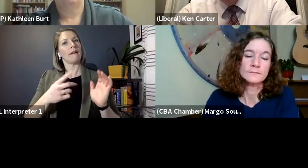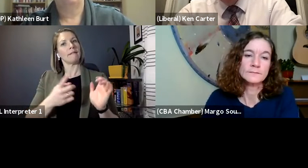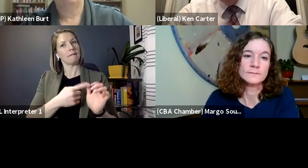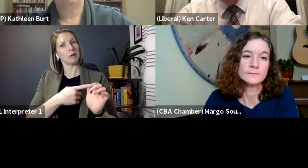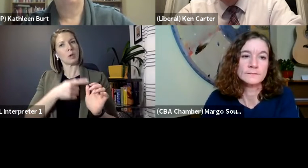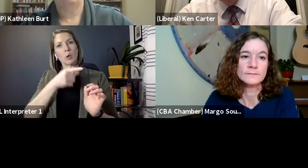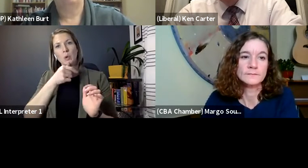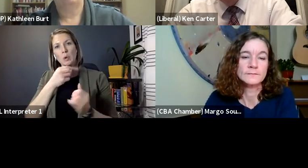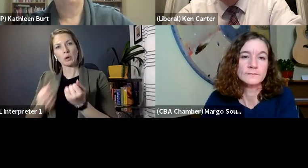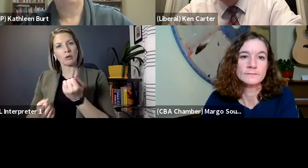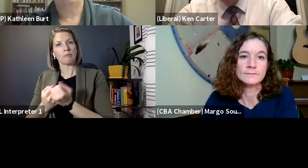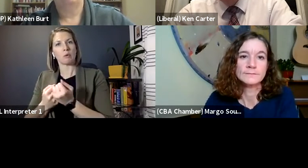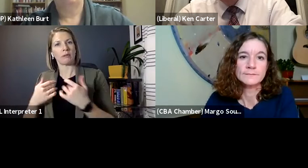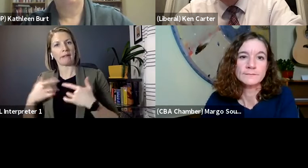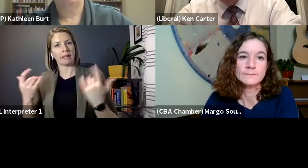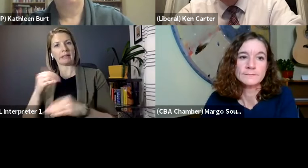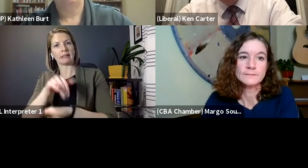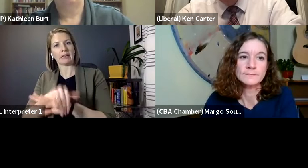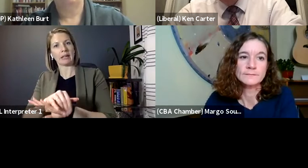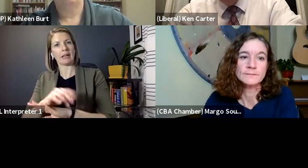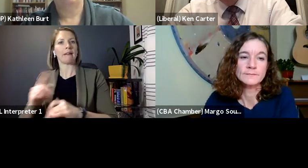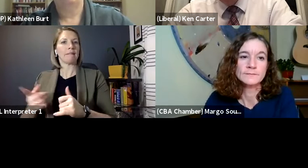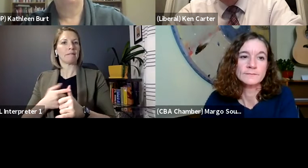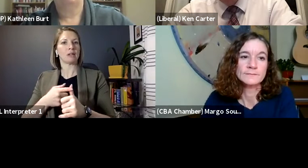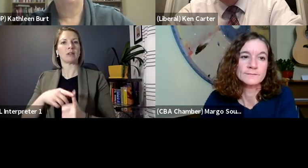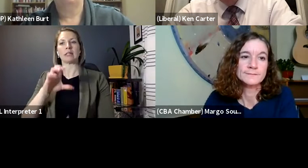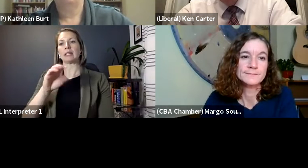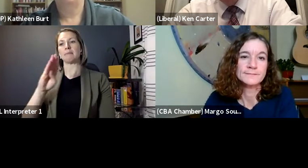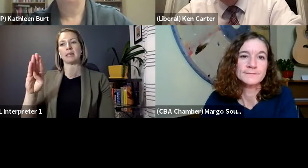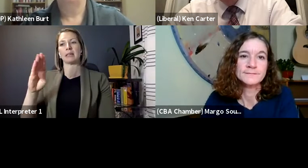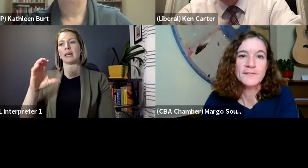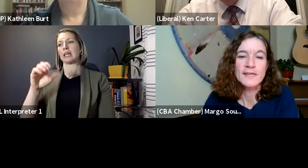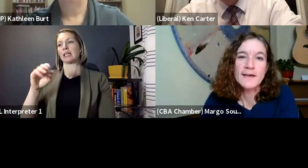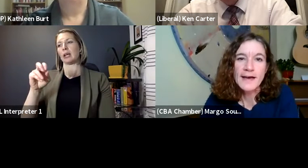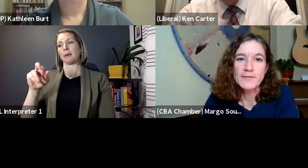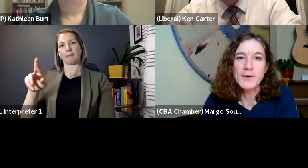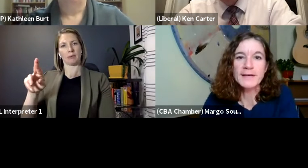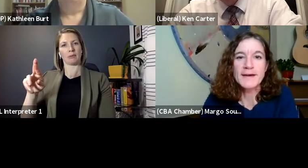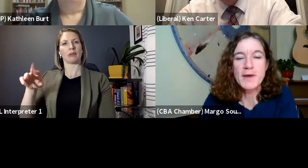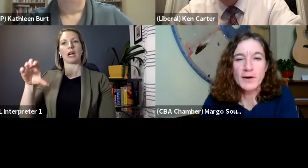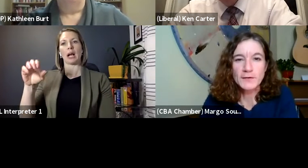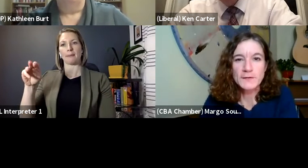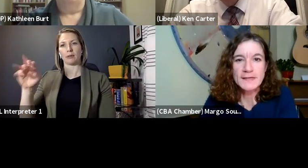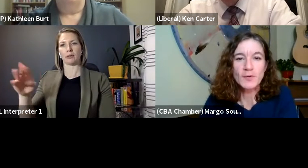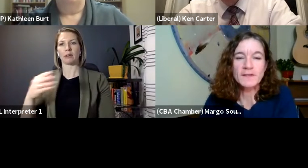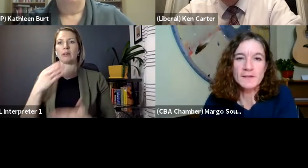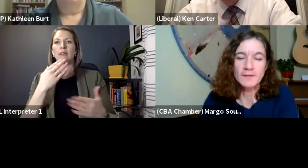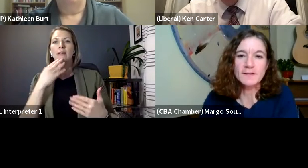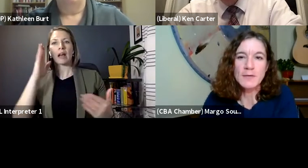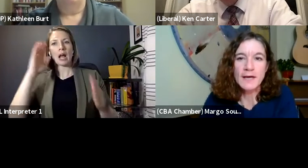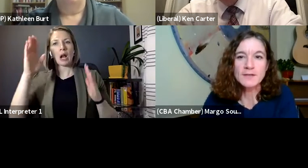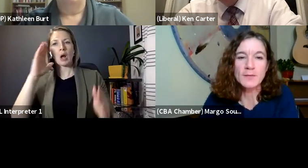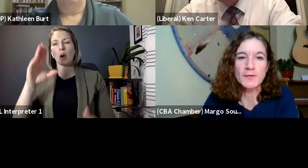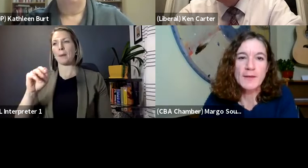of this event to say a few words. First, from the Conception Bay Area Chamber of Commerce. Hi everyone, I'm Margo Susie, president